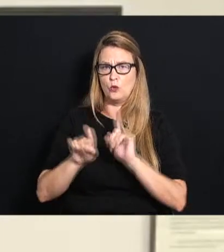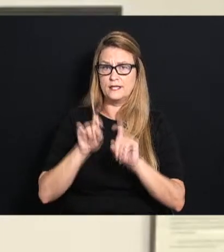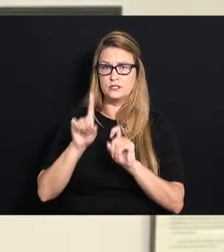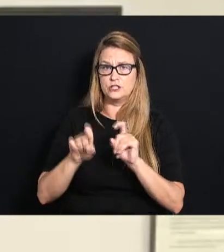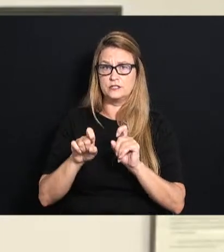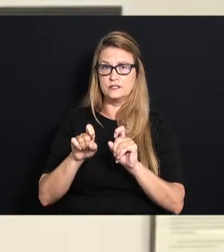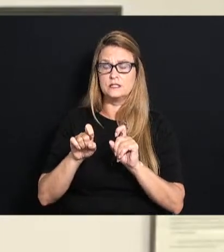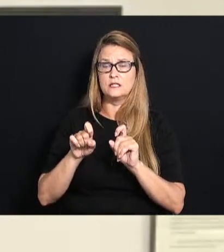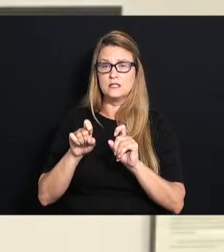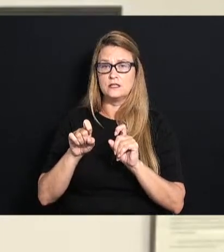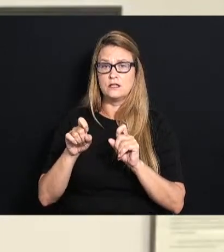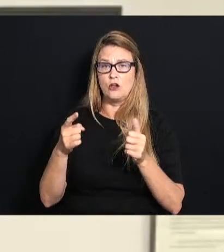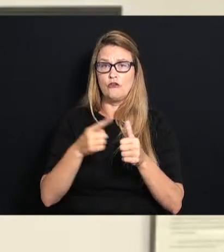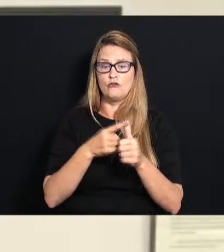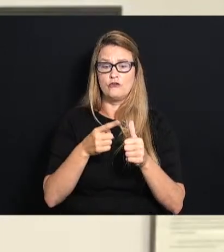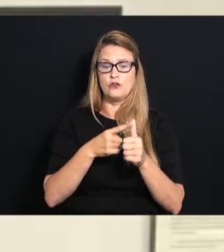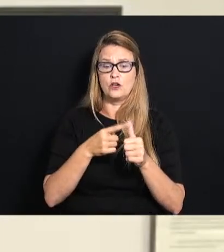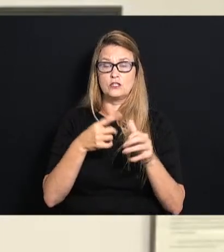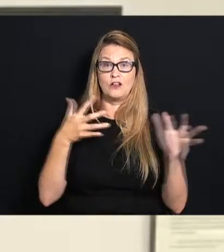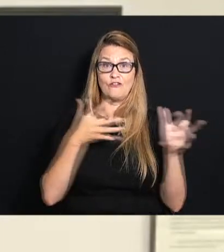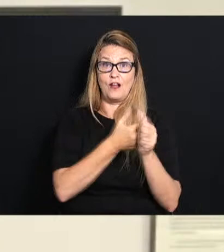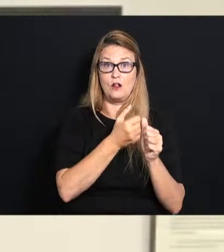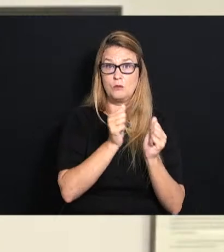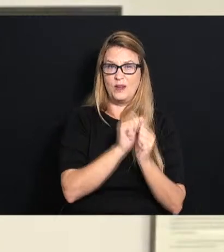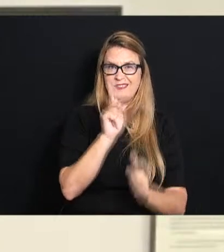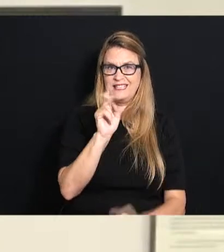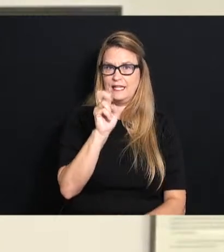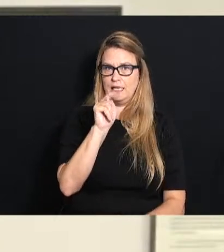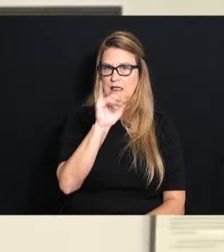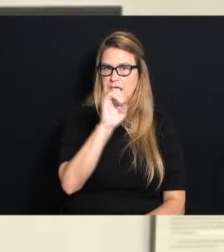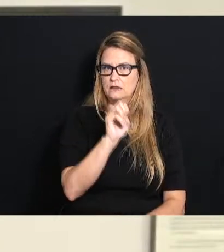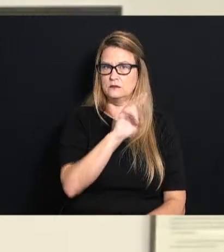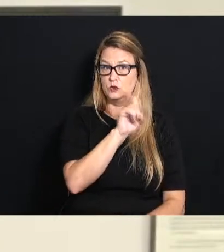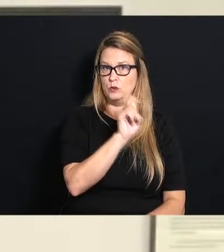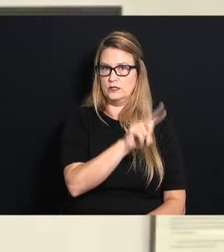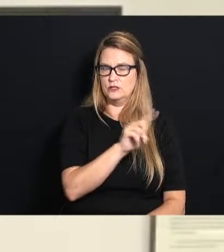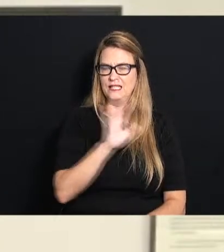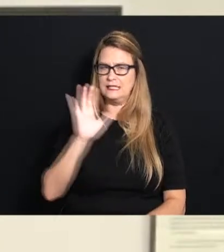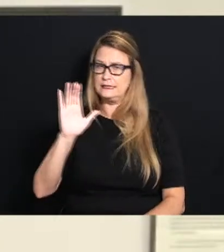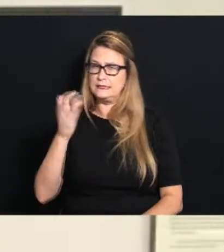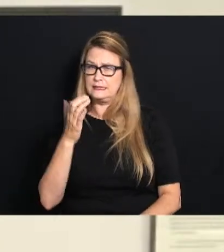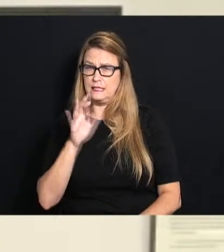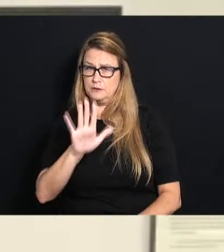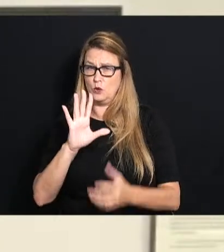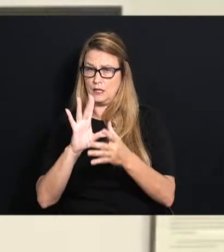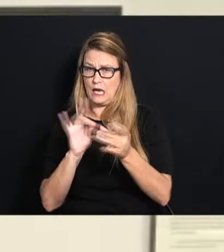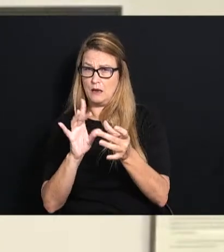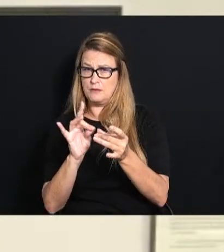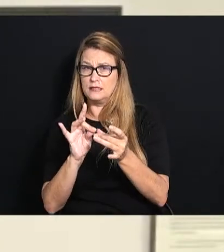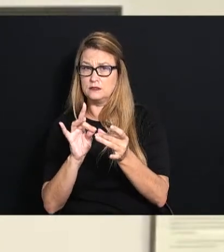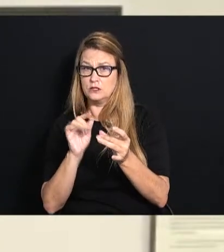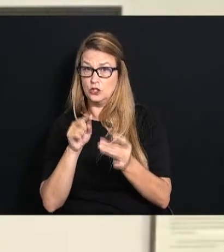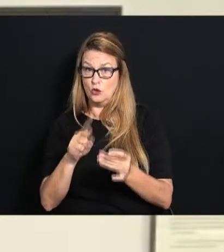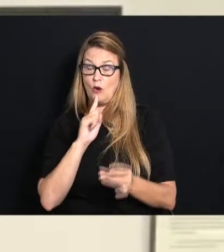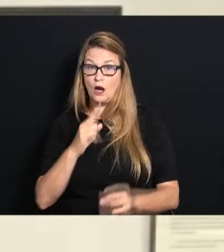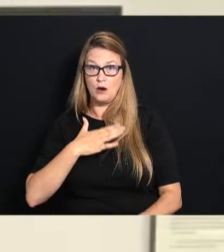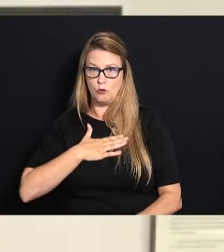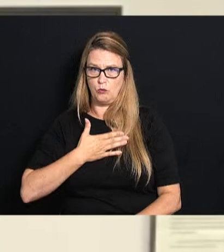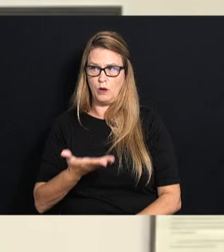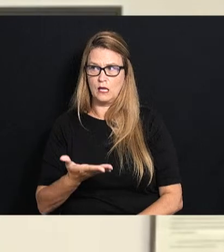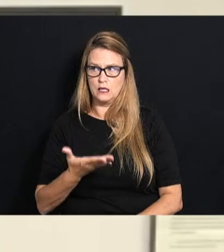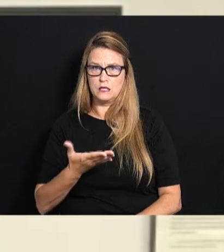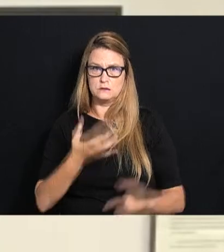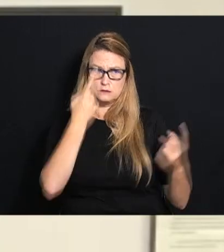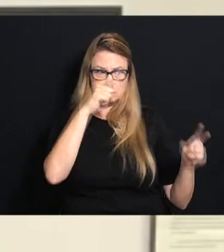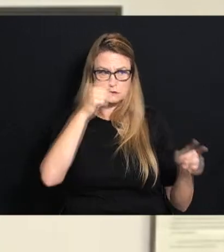First of all, just to kind of follow up on Kenny's question there, it would seem, based on your comments there, that you are willing to compromise